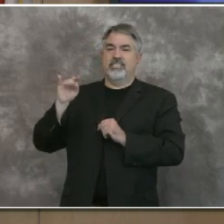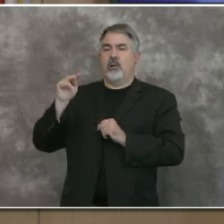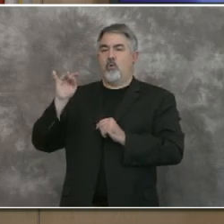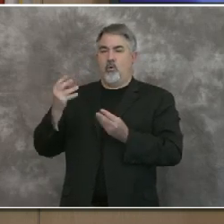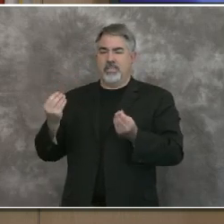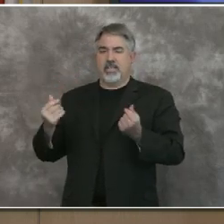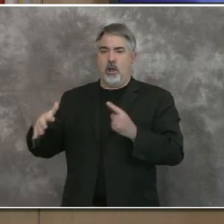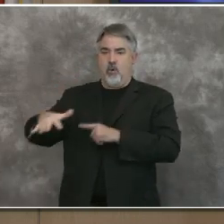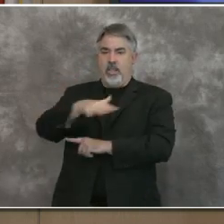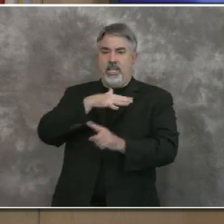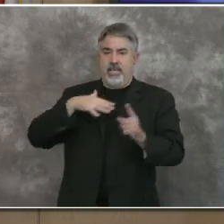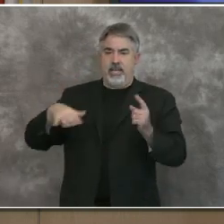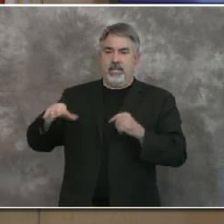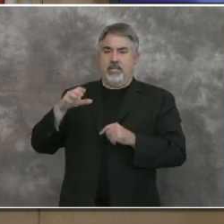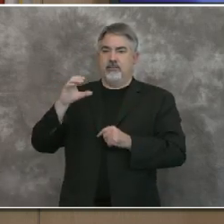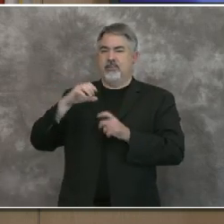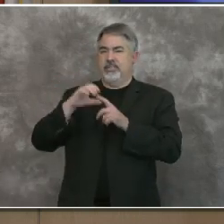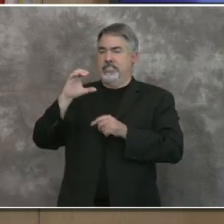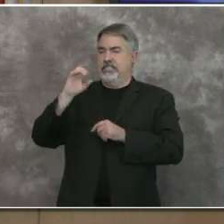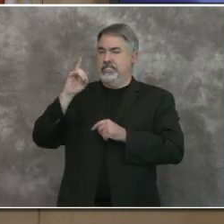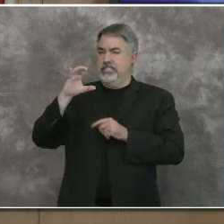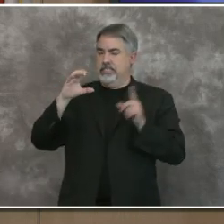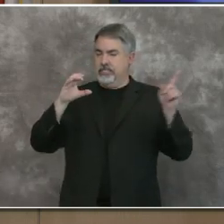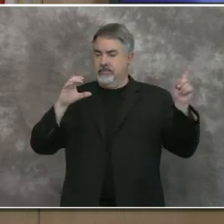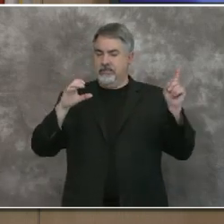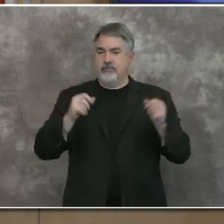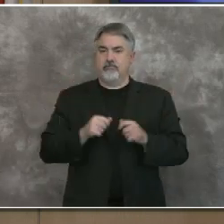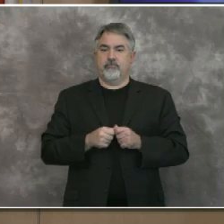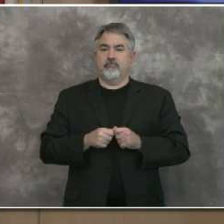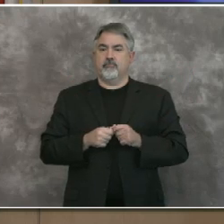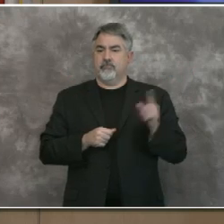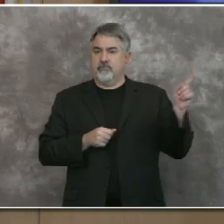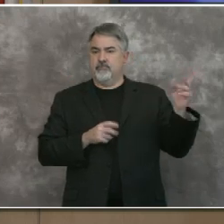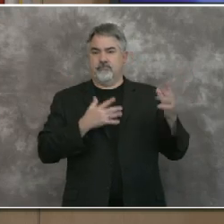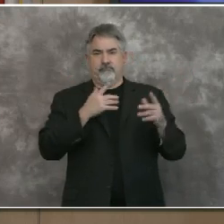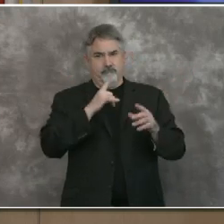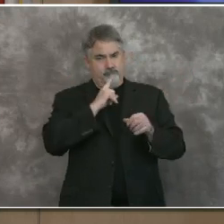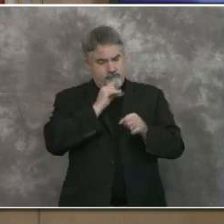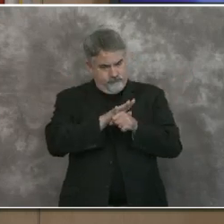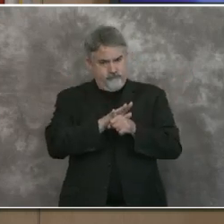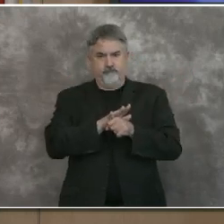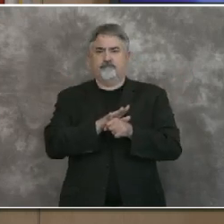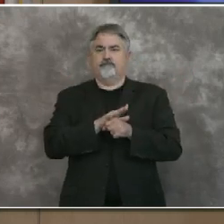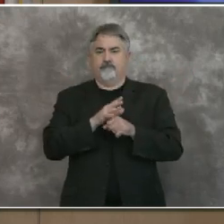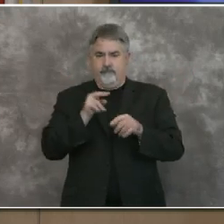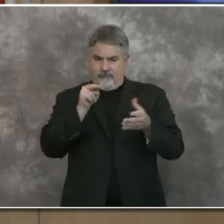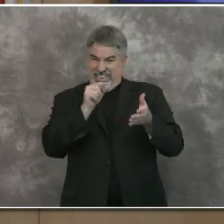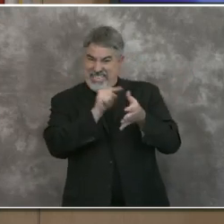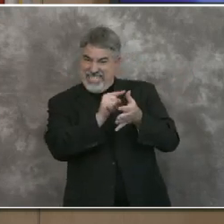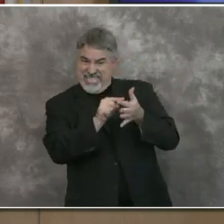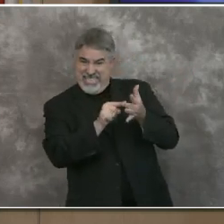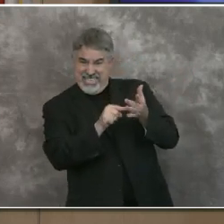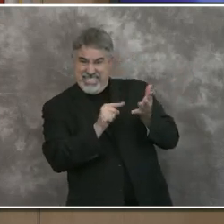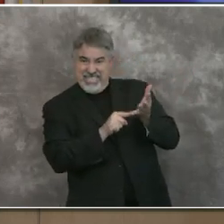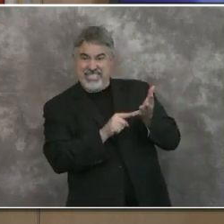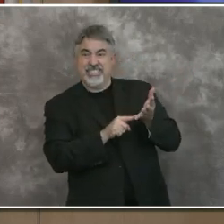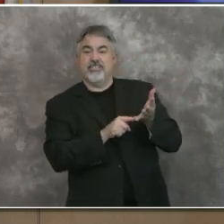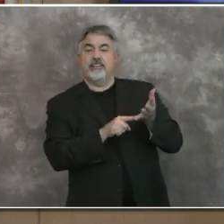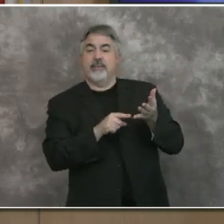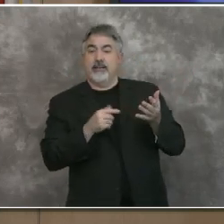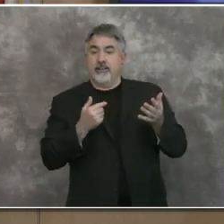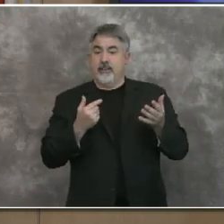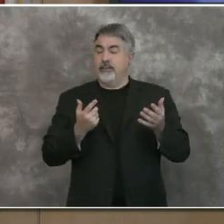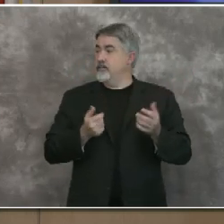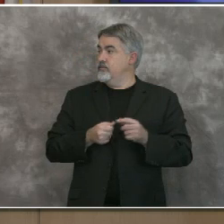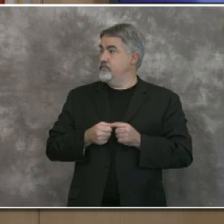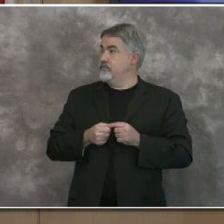those definitions actually have confirmed cases and probable cases, and we only